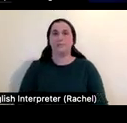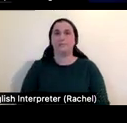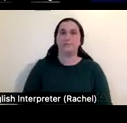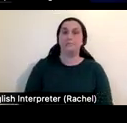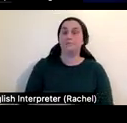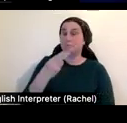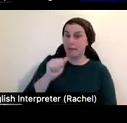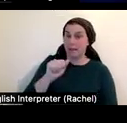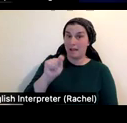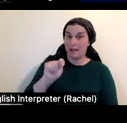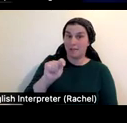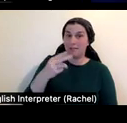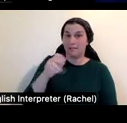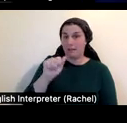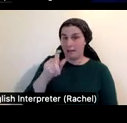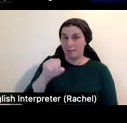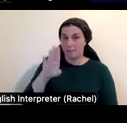Wer mag die Katze?